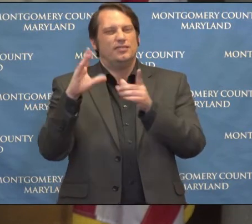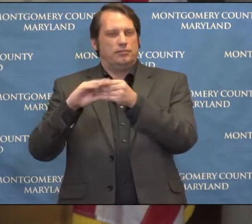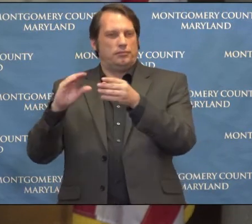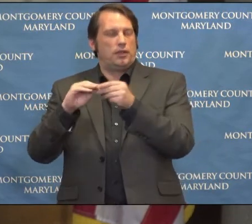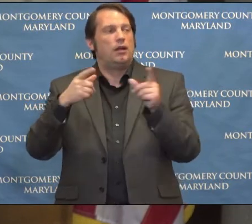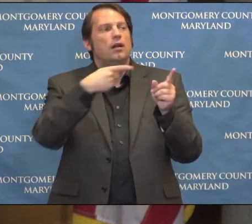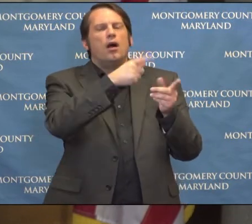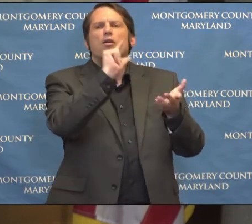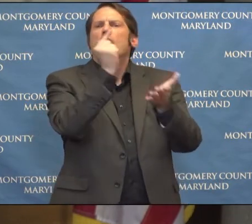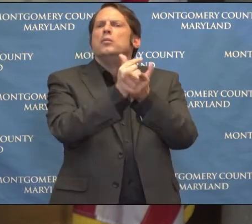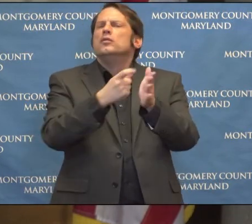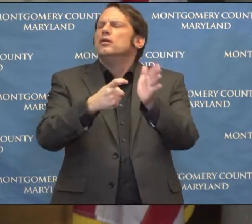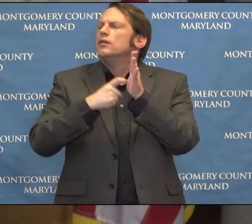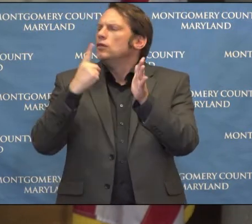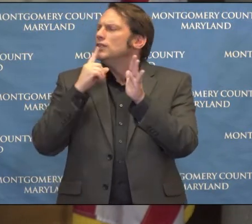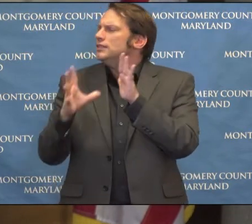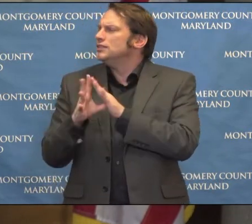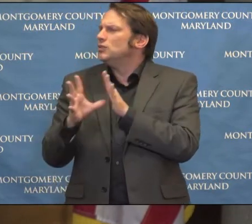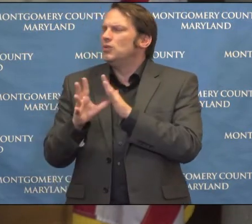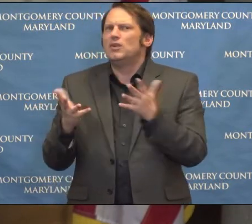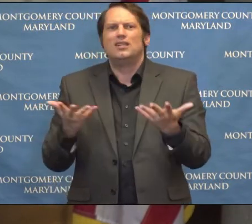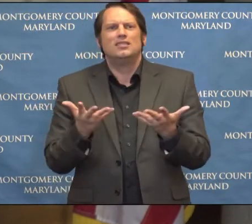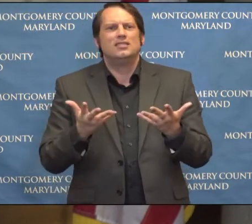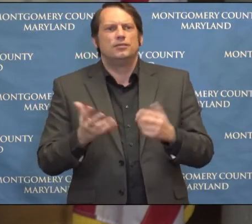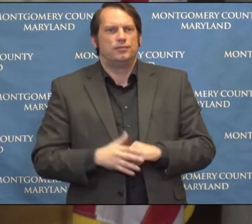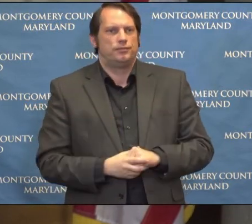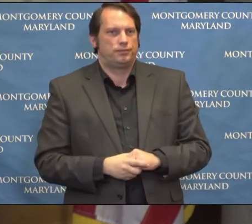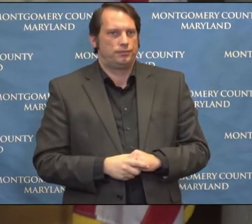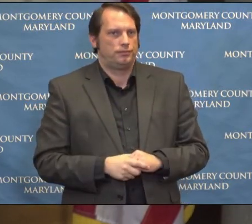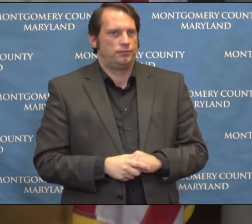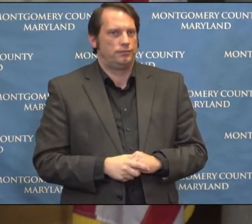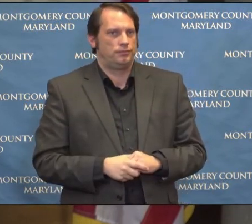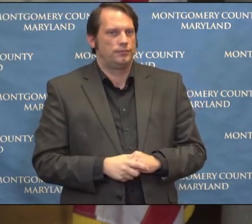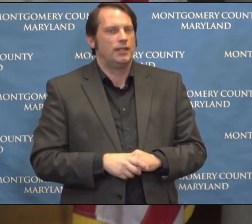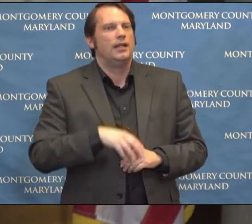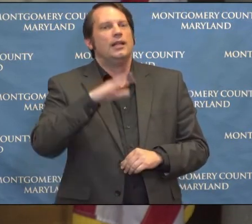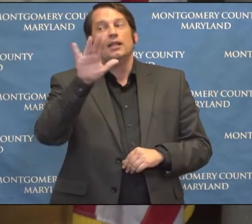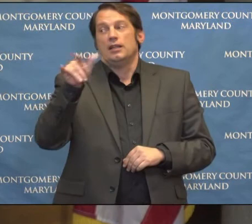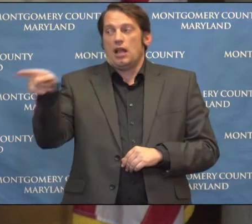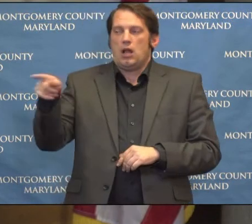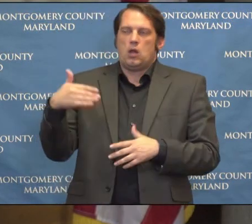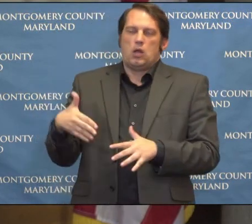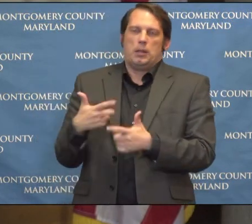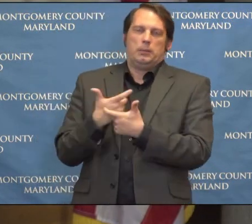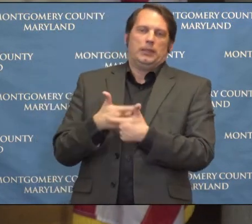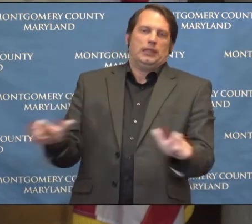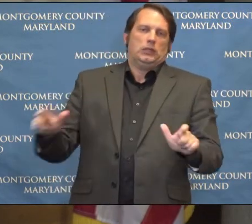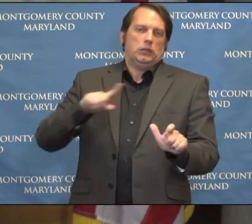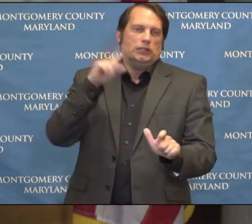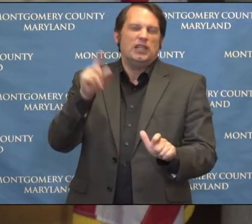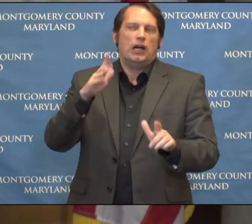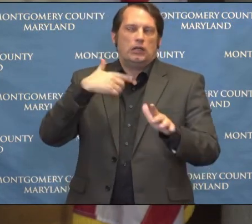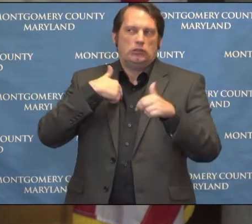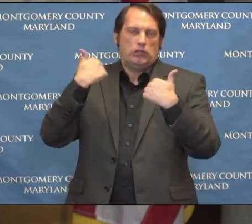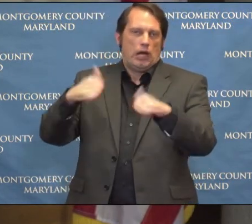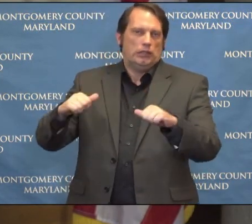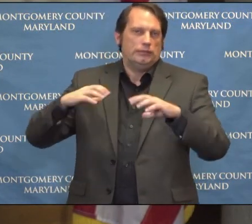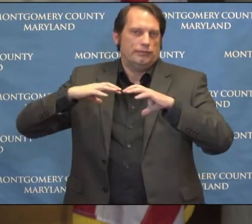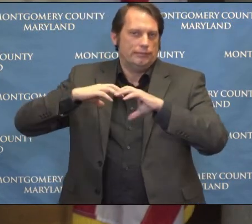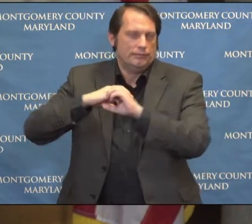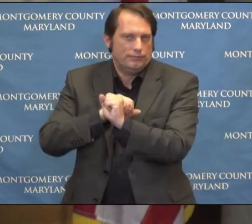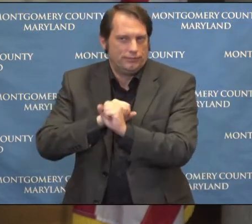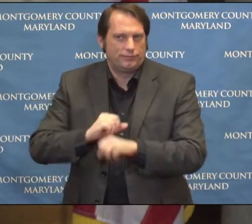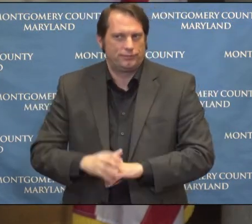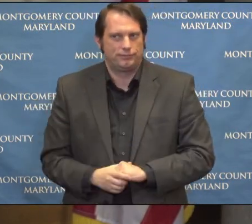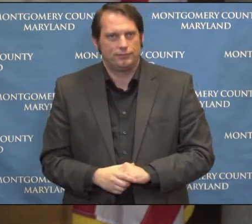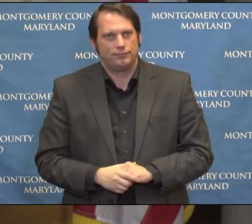I'll be brief because that's a big question, but I can talk about the ones that specifically affect seniors